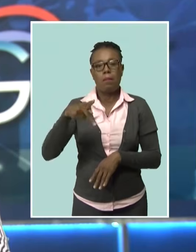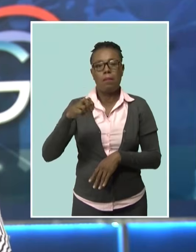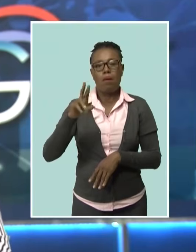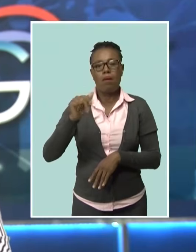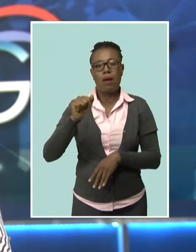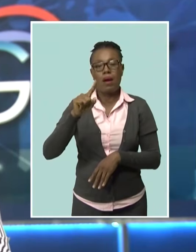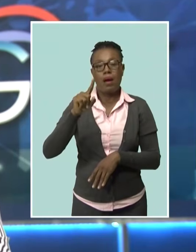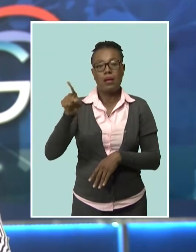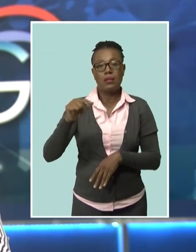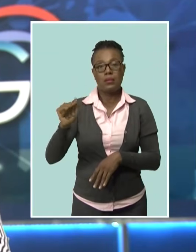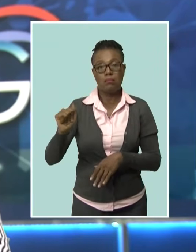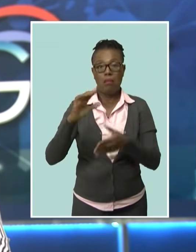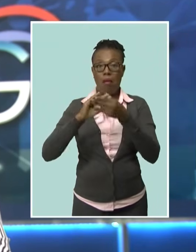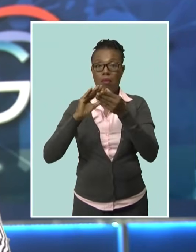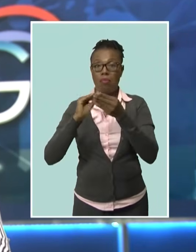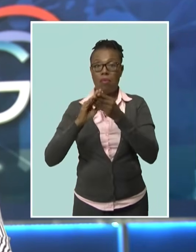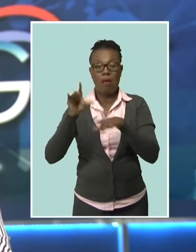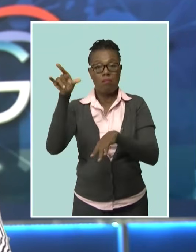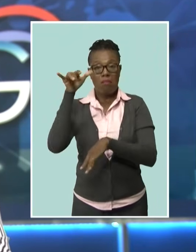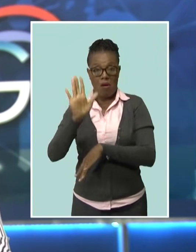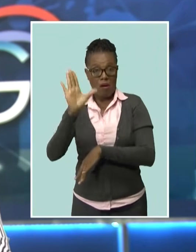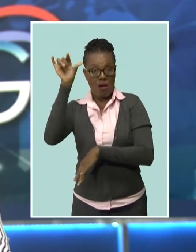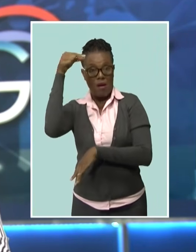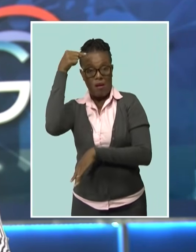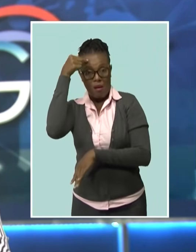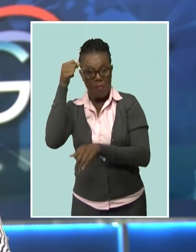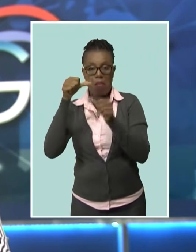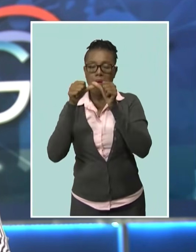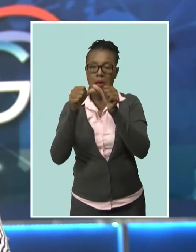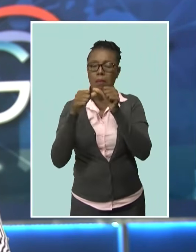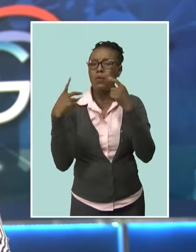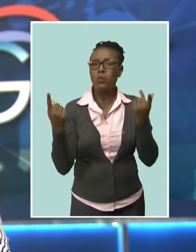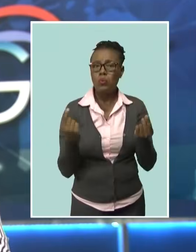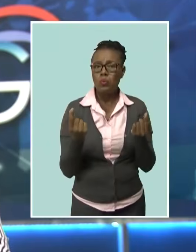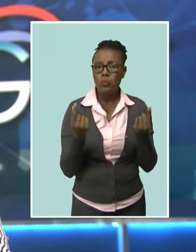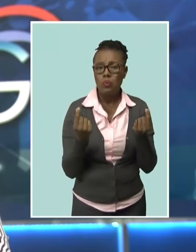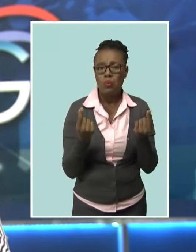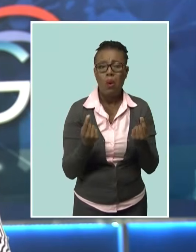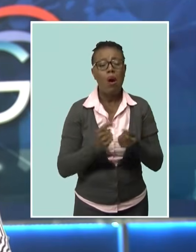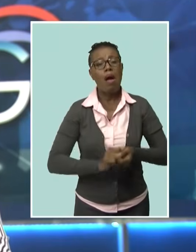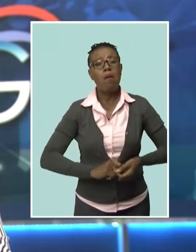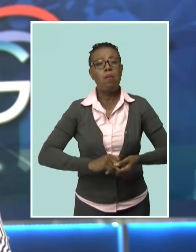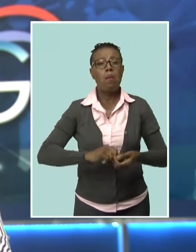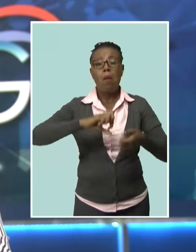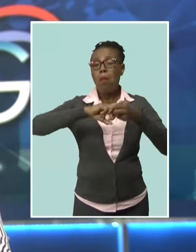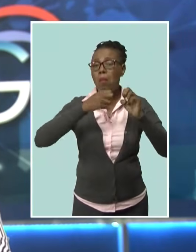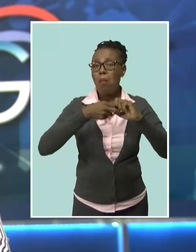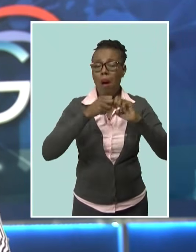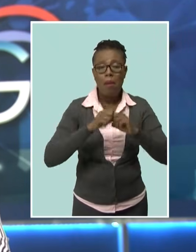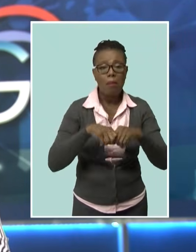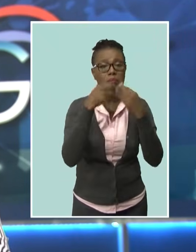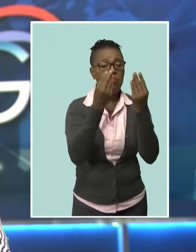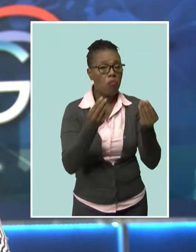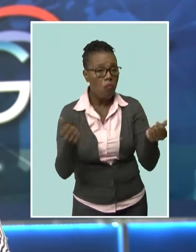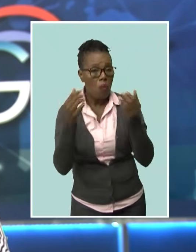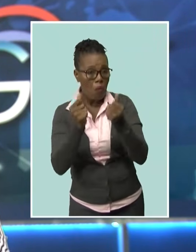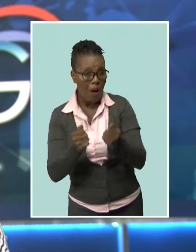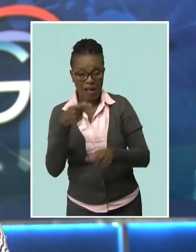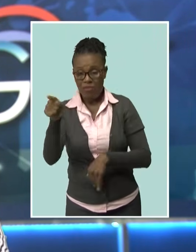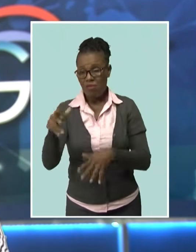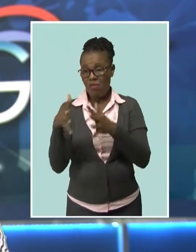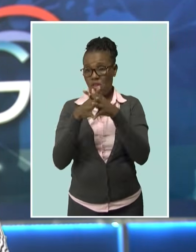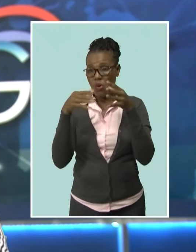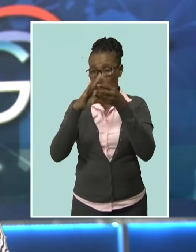continues to rely on diplomacy and cooperation to resolve disputes and rejected U.S. claims of drug trafficking through